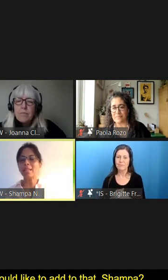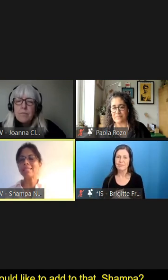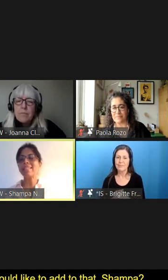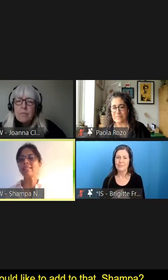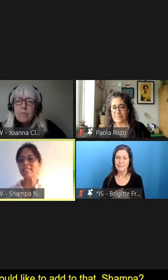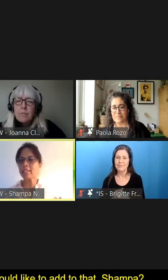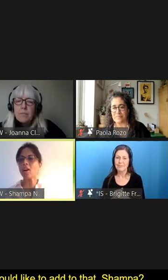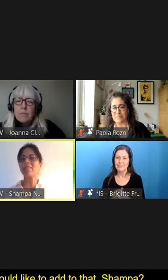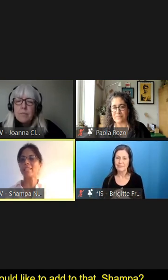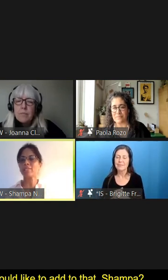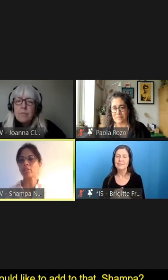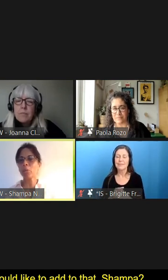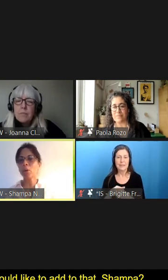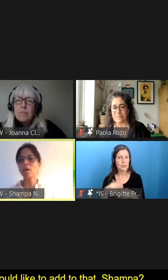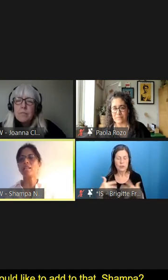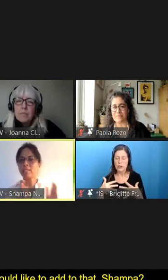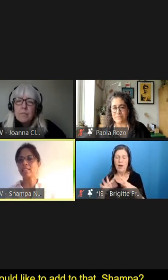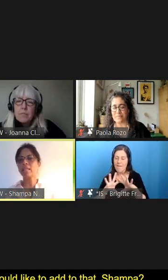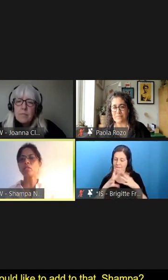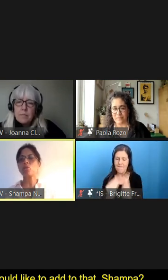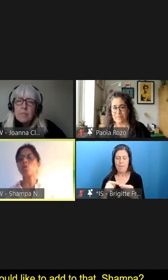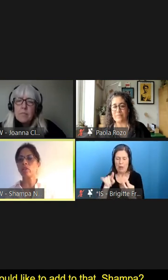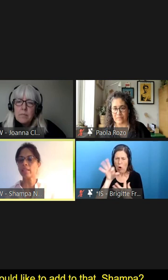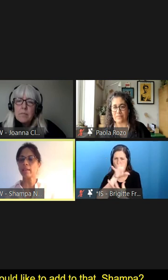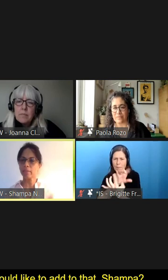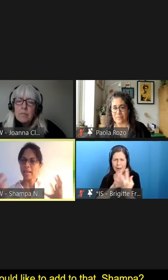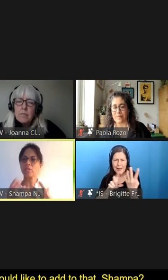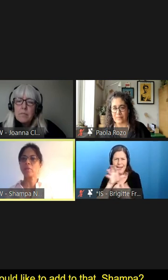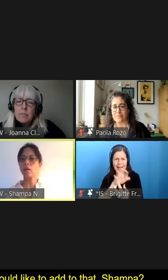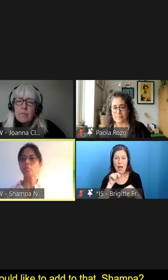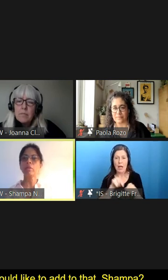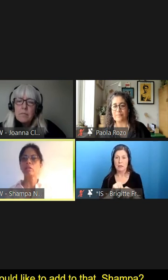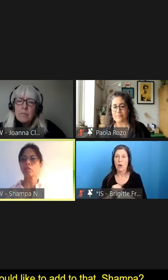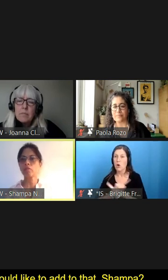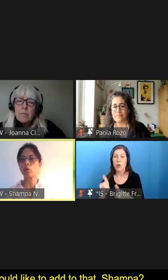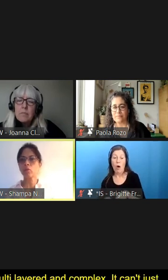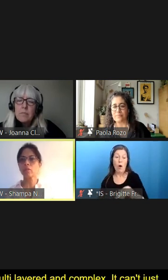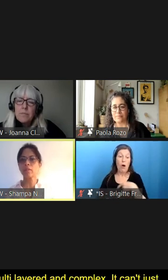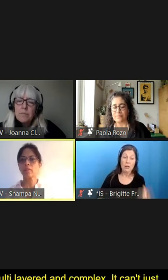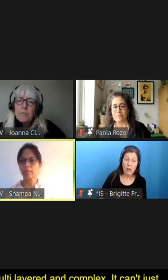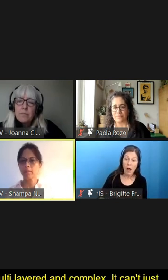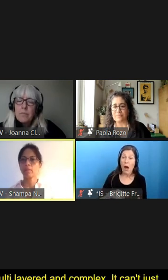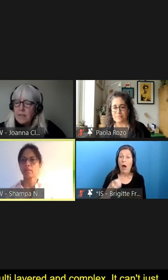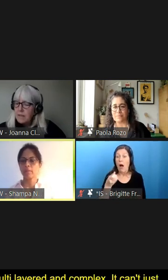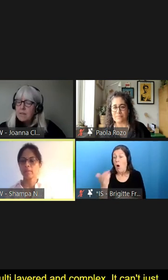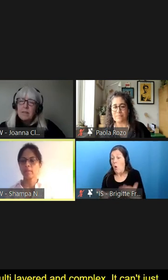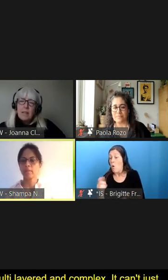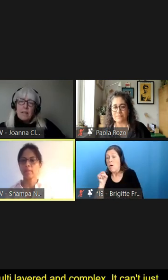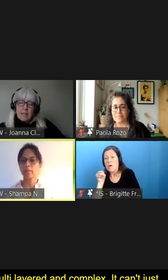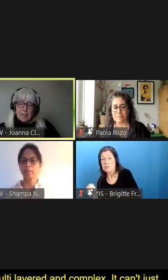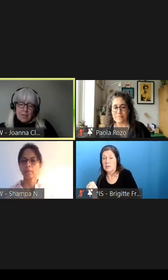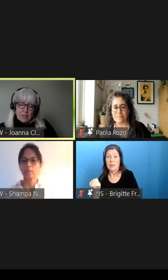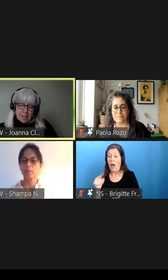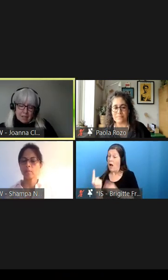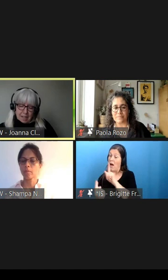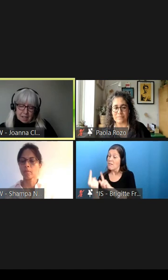suppose, multi-layered and complex. So it can't be just one or the other. It has to be a combination of both. Okay,